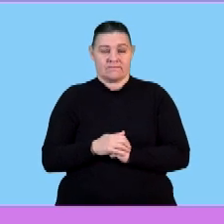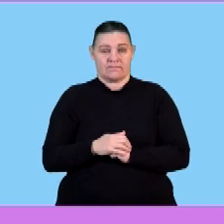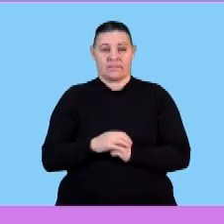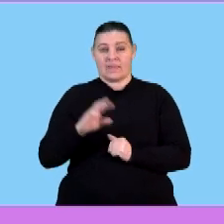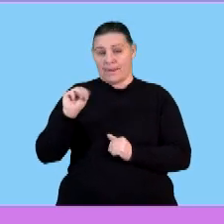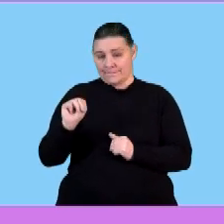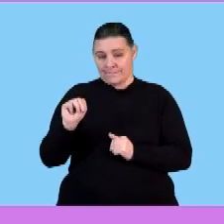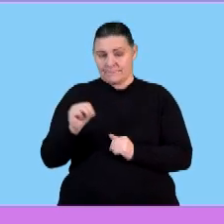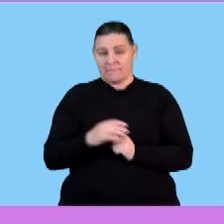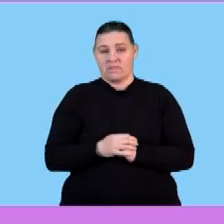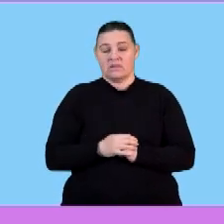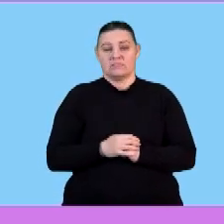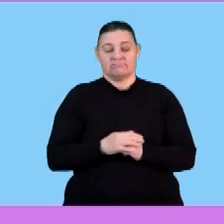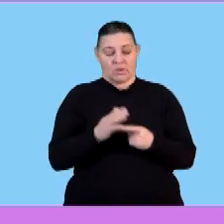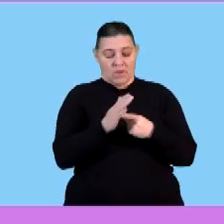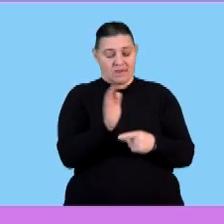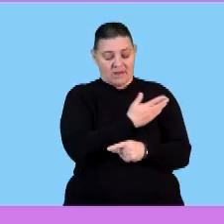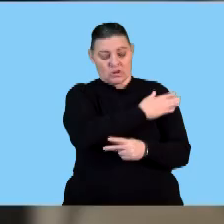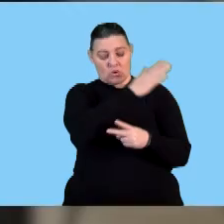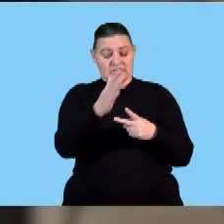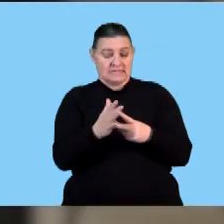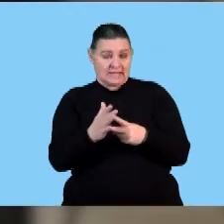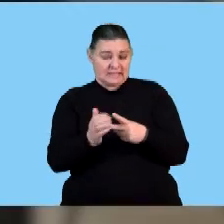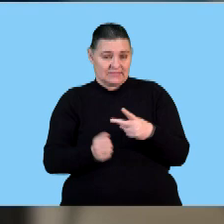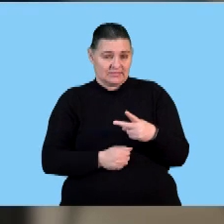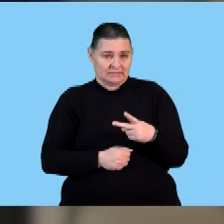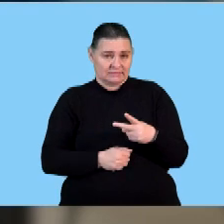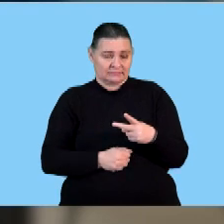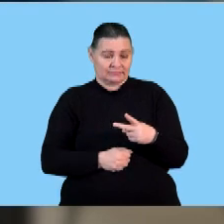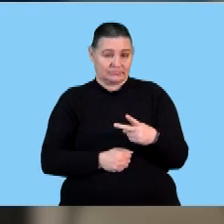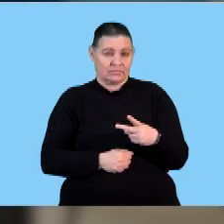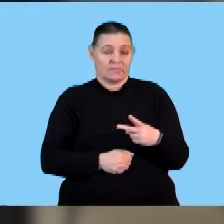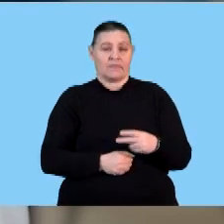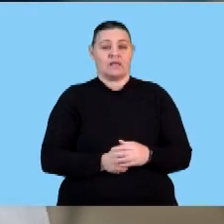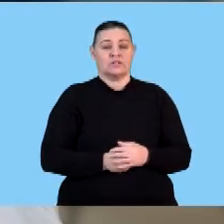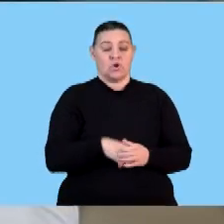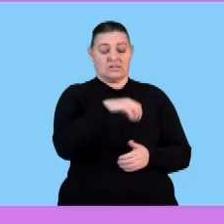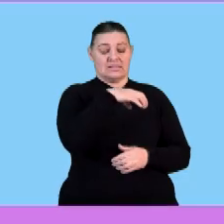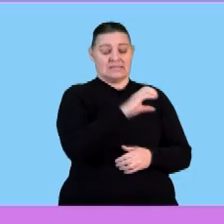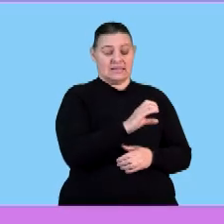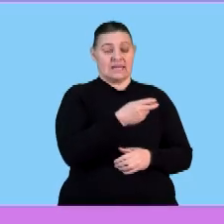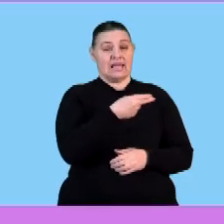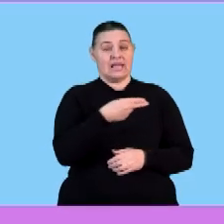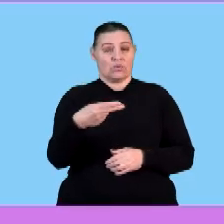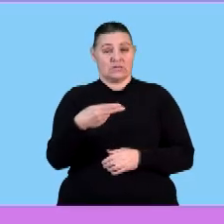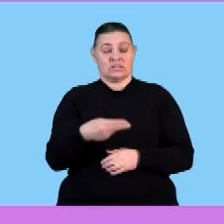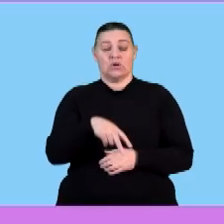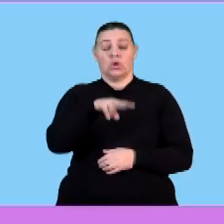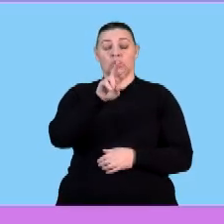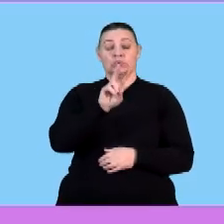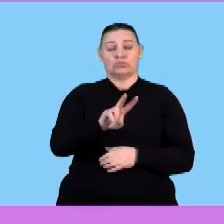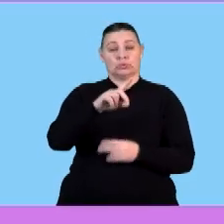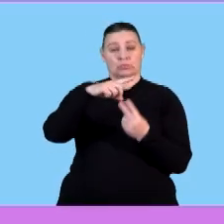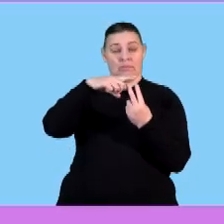time, meters. So, part 1 done. We've done the conversion. Now we plug it into the formula. And the formula